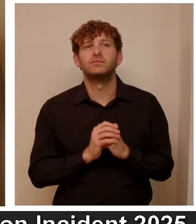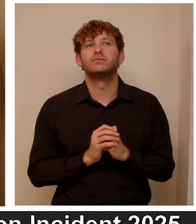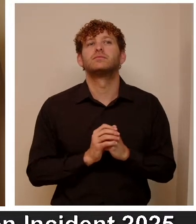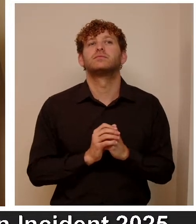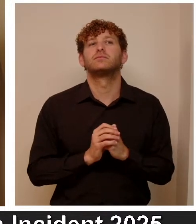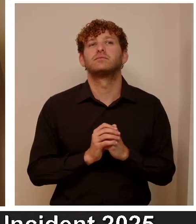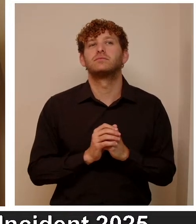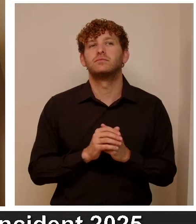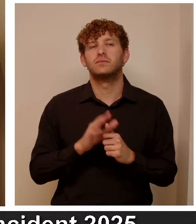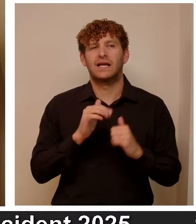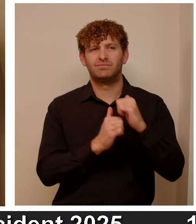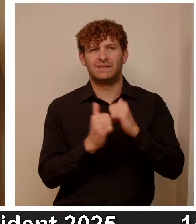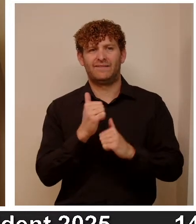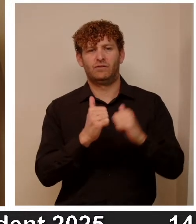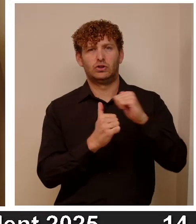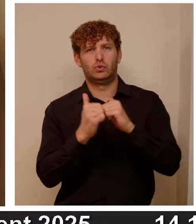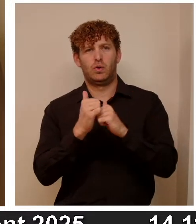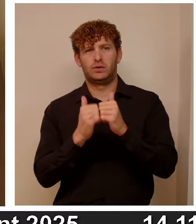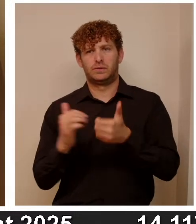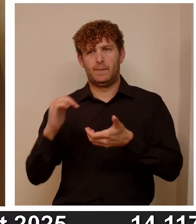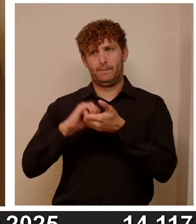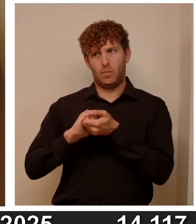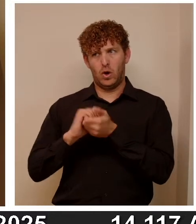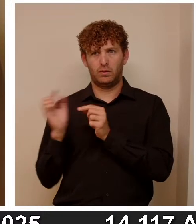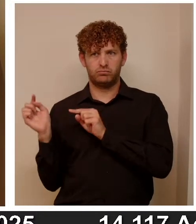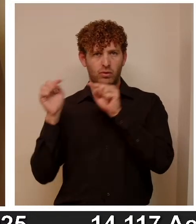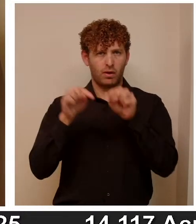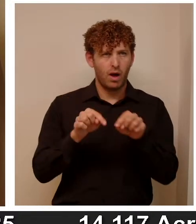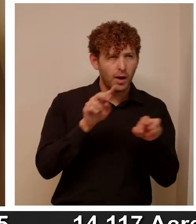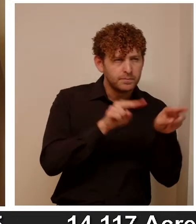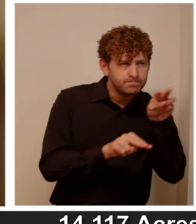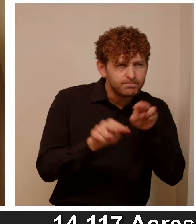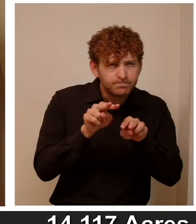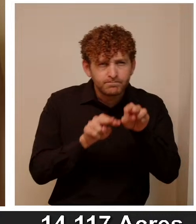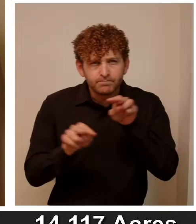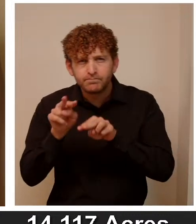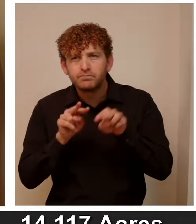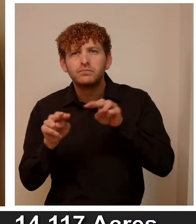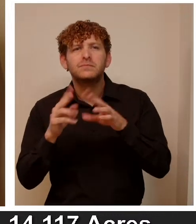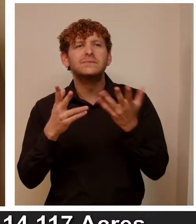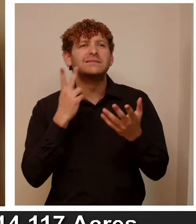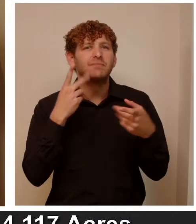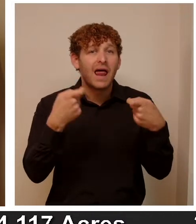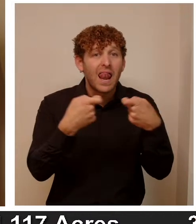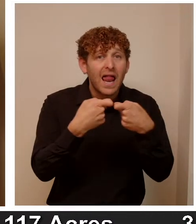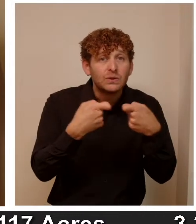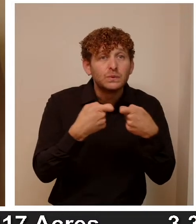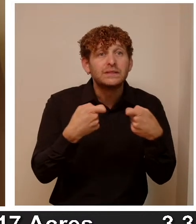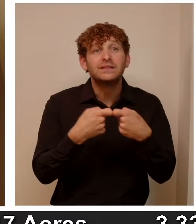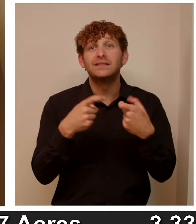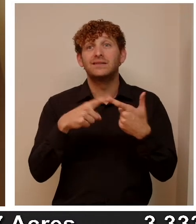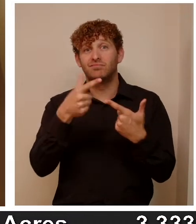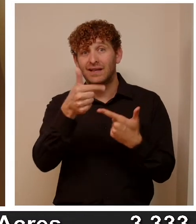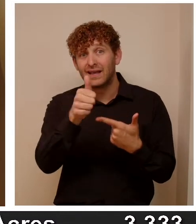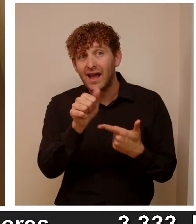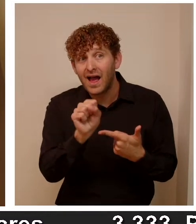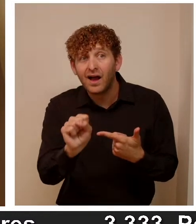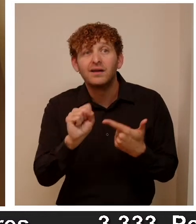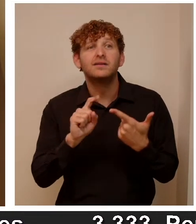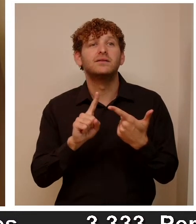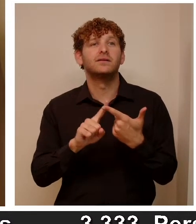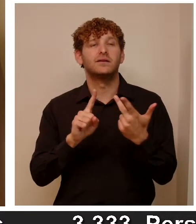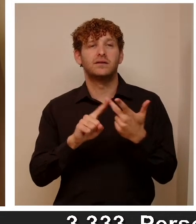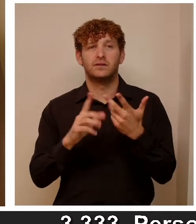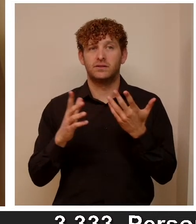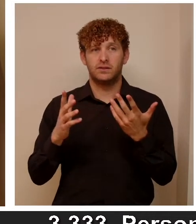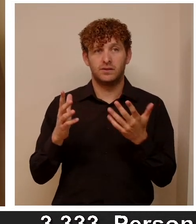had some great cooperation between SoCal Edison and Gas. This is a make safe effort. It is not a reconstruction effort. Going from there, we